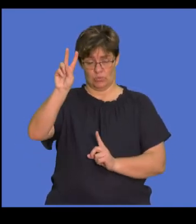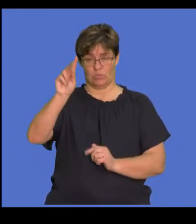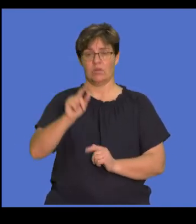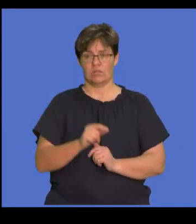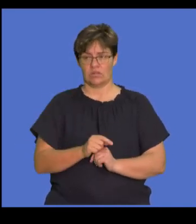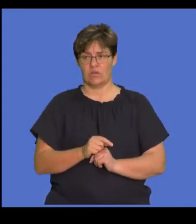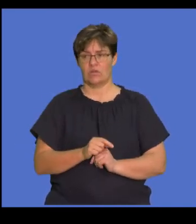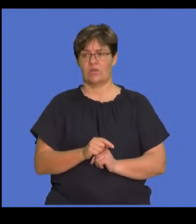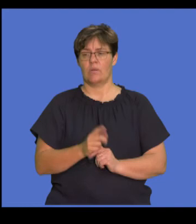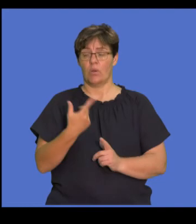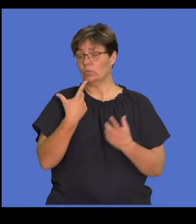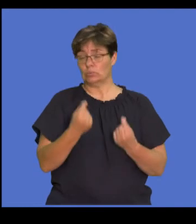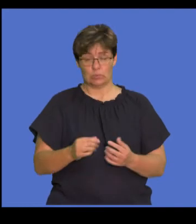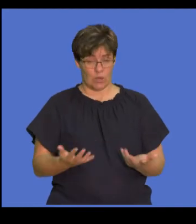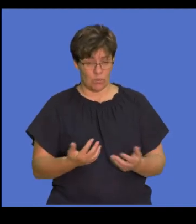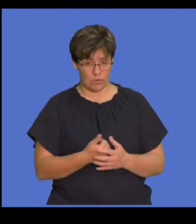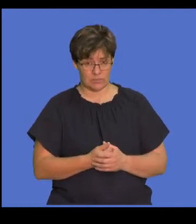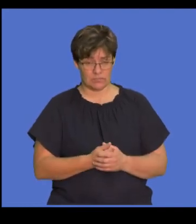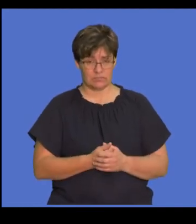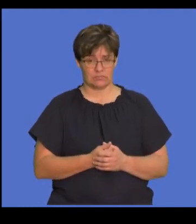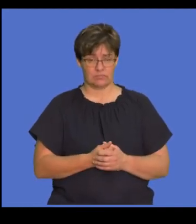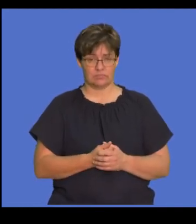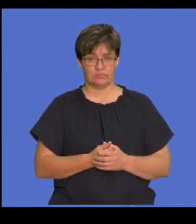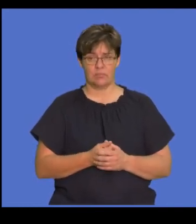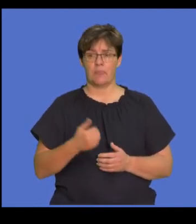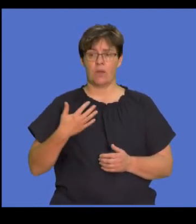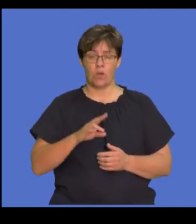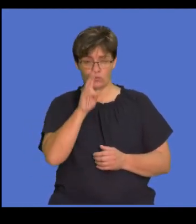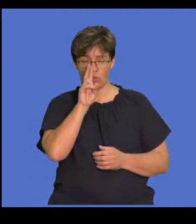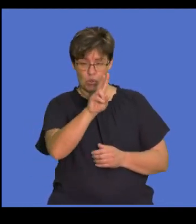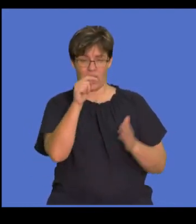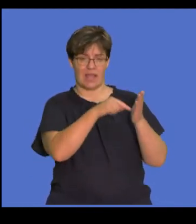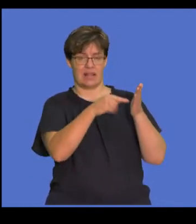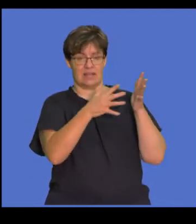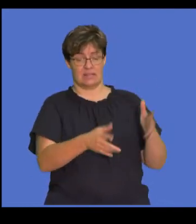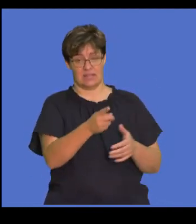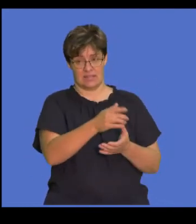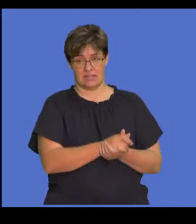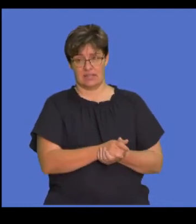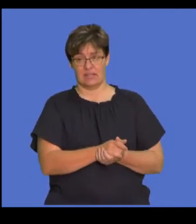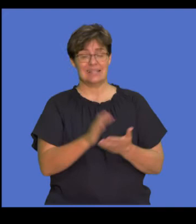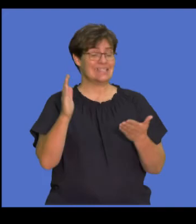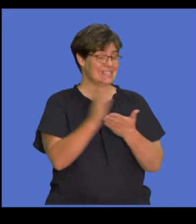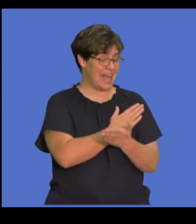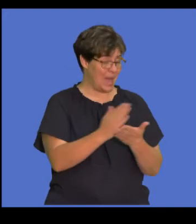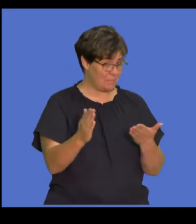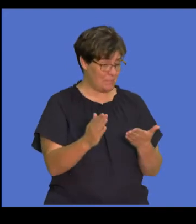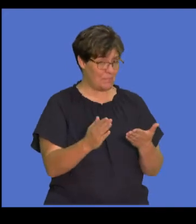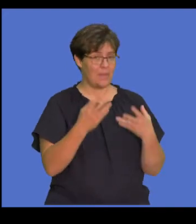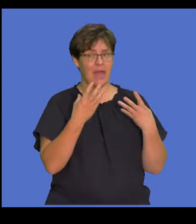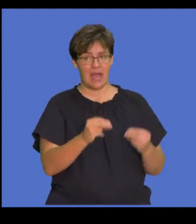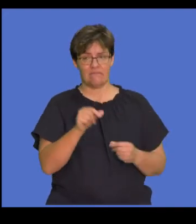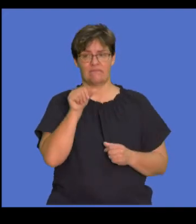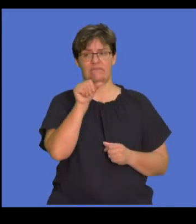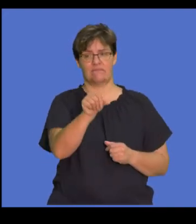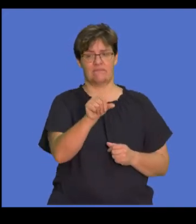0.5. But to do this, I want you to first look at your calculator. Some calculators